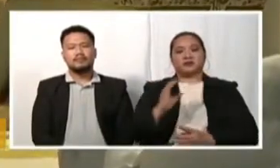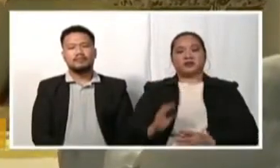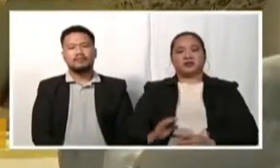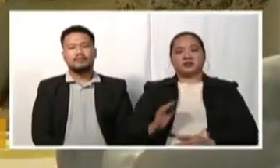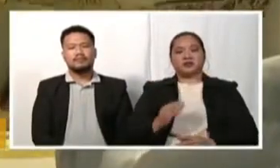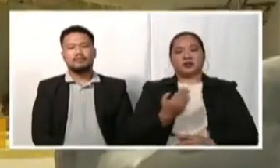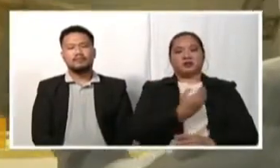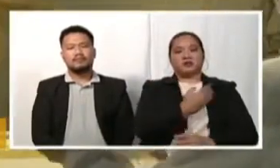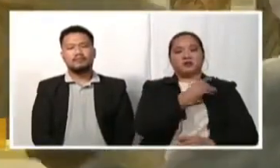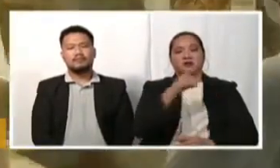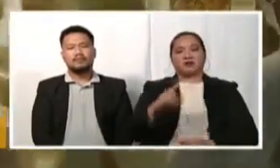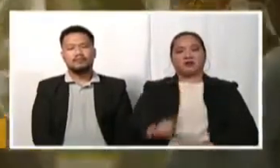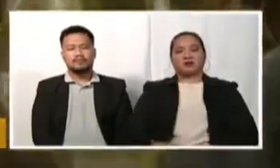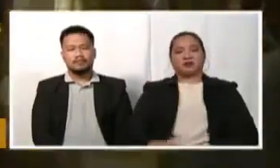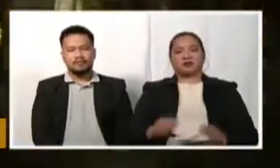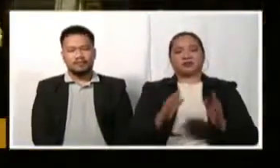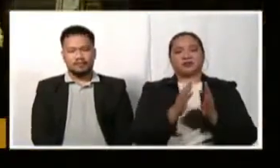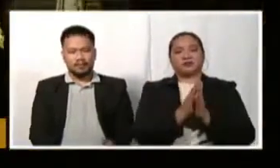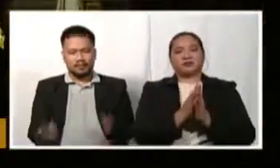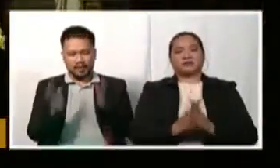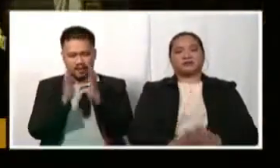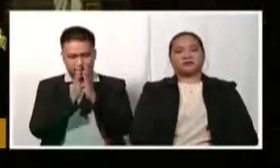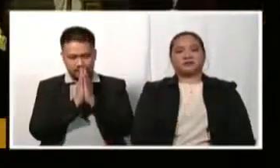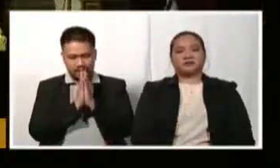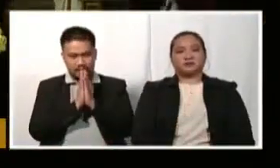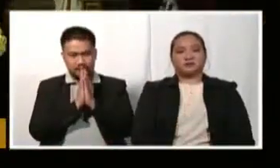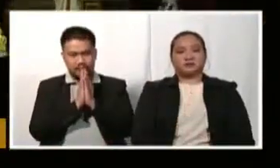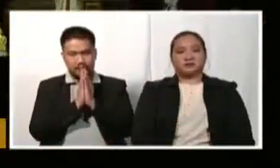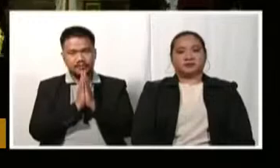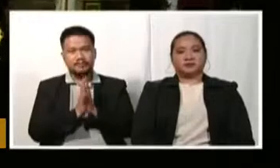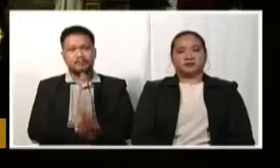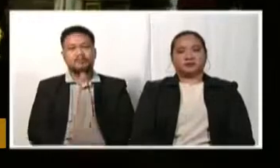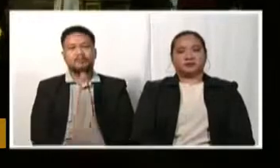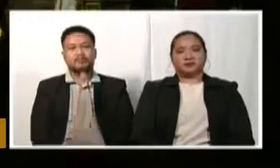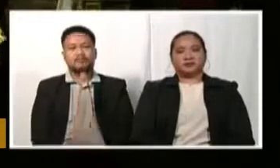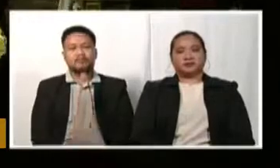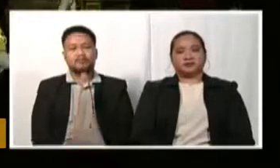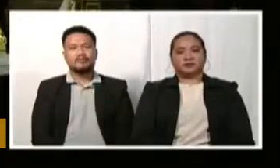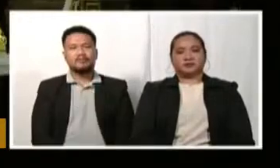our Lord. Amen. Please be seated.